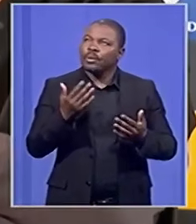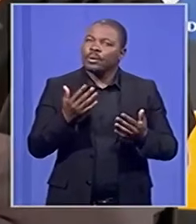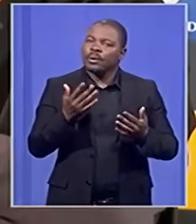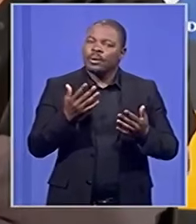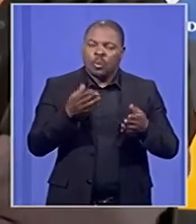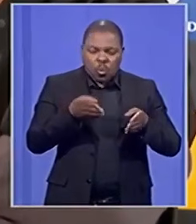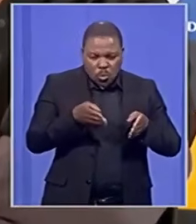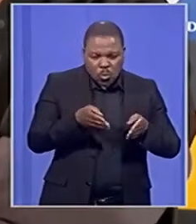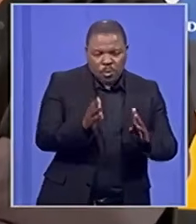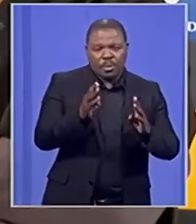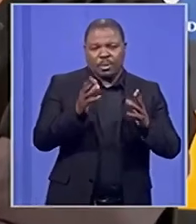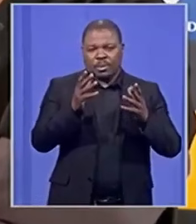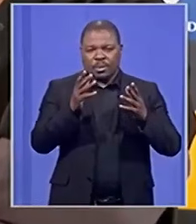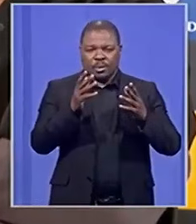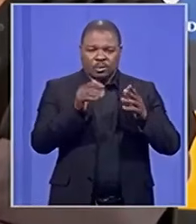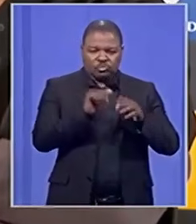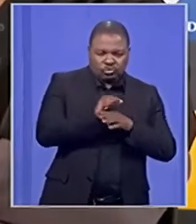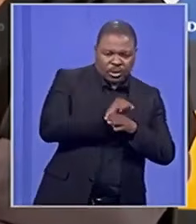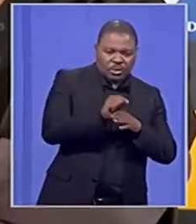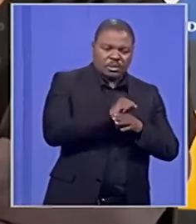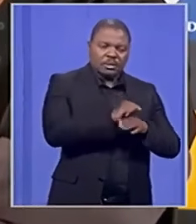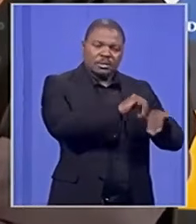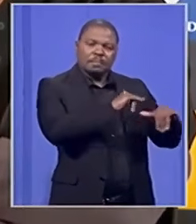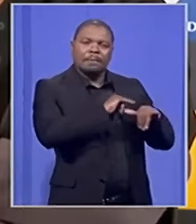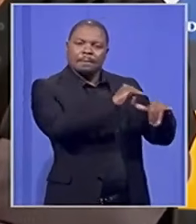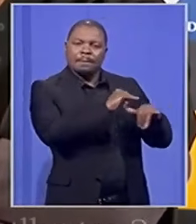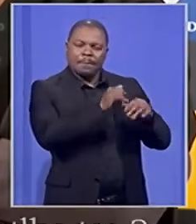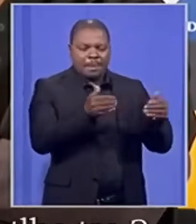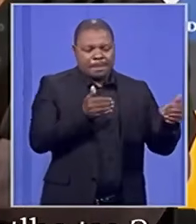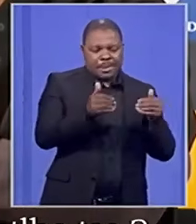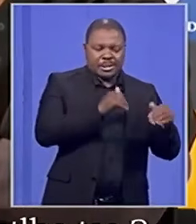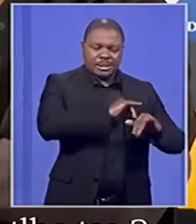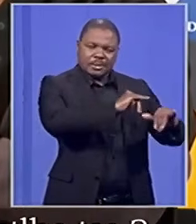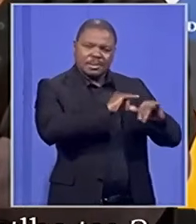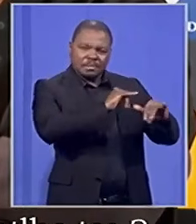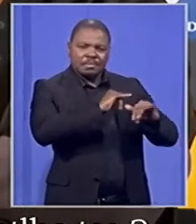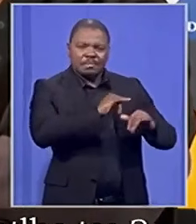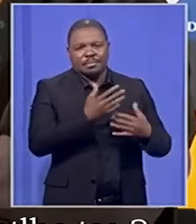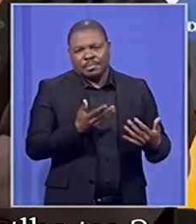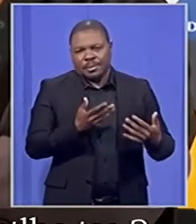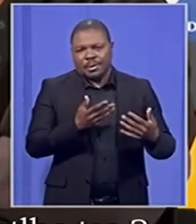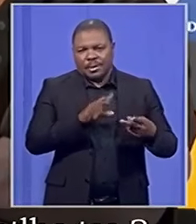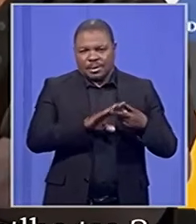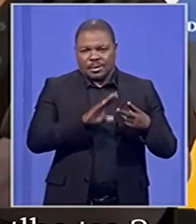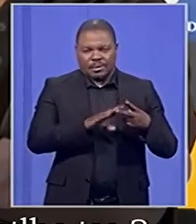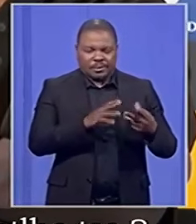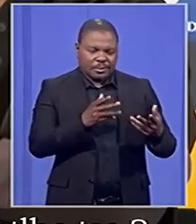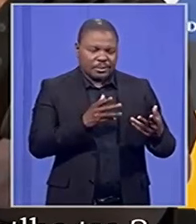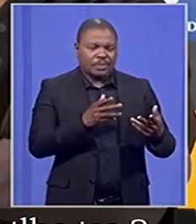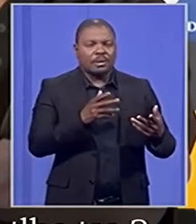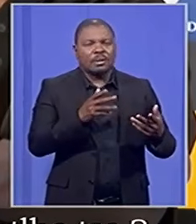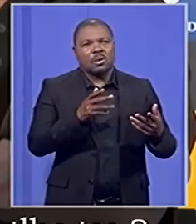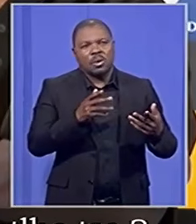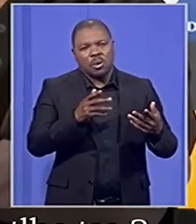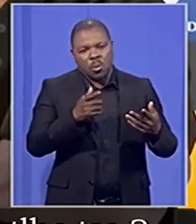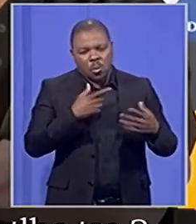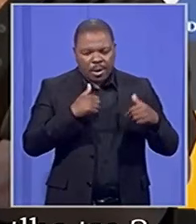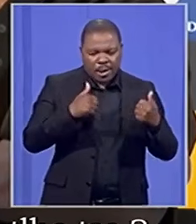way of training, the same way of management, the same way of